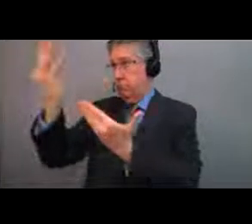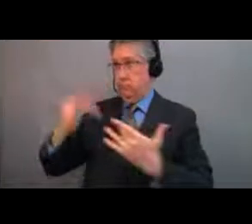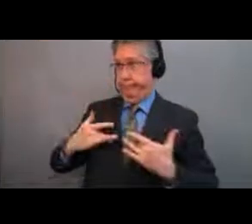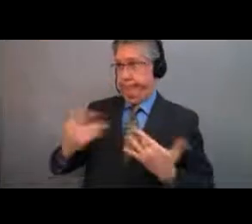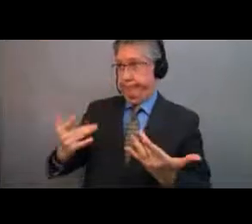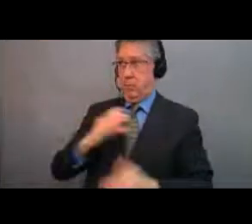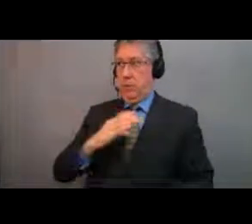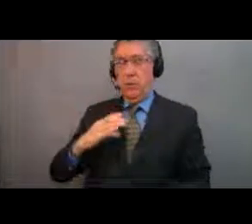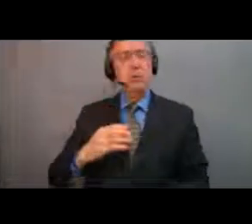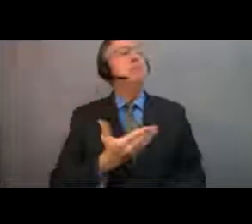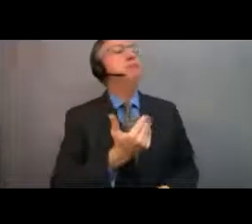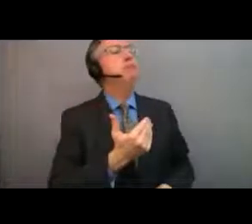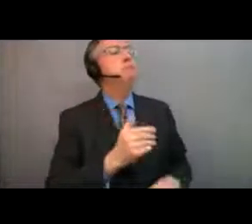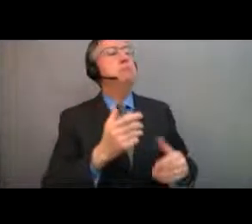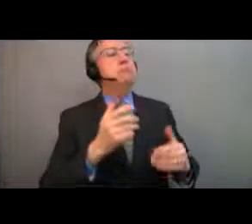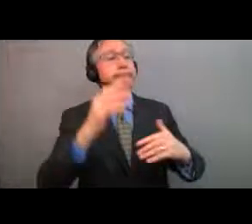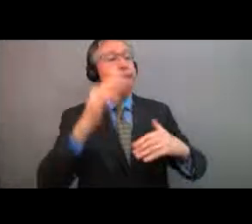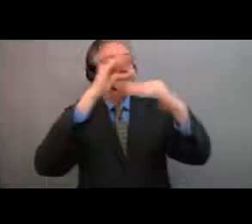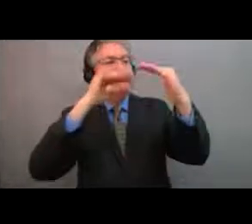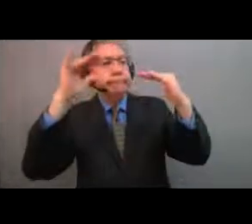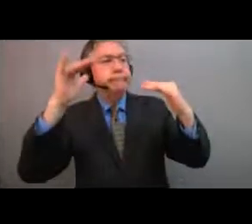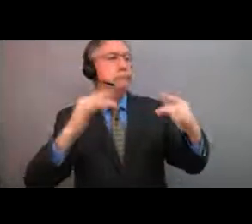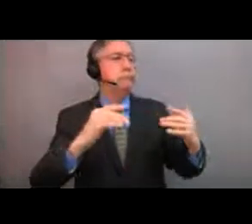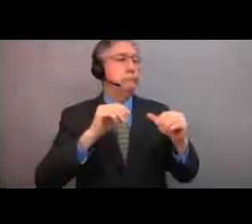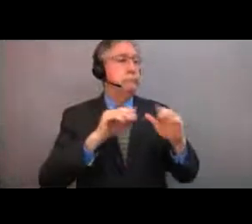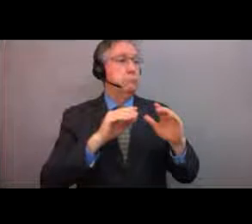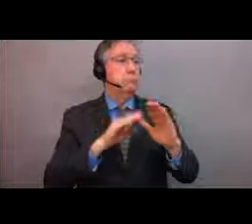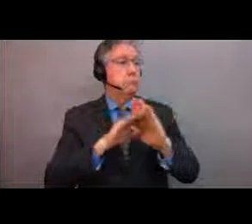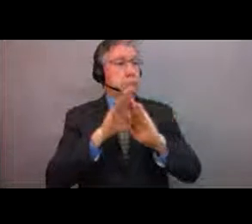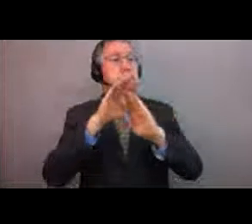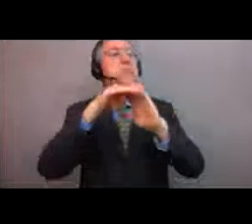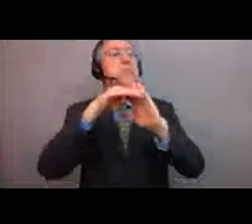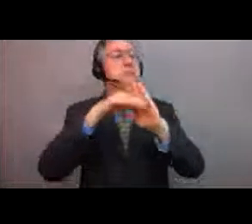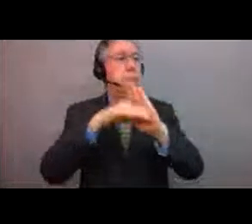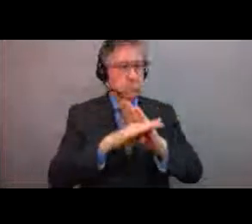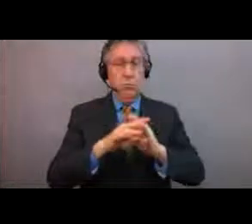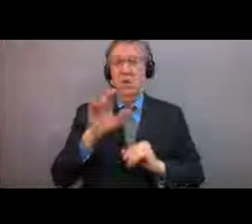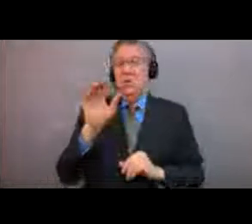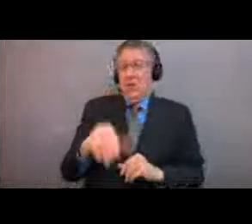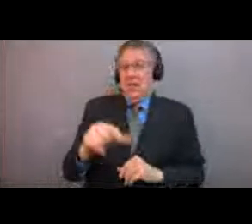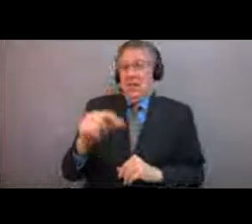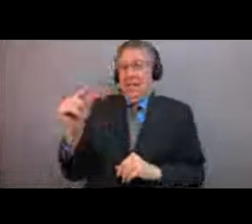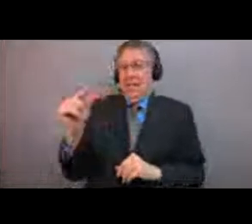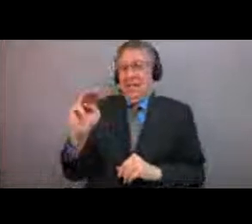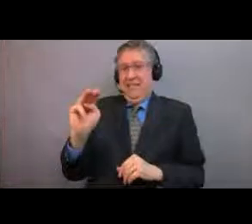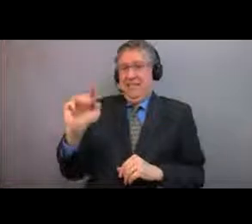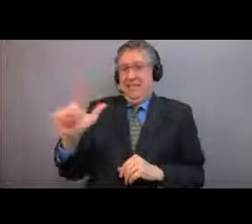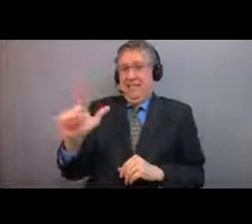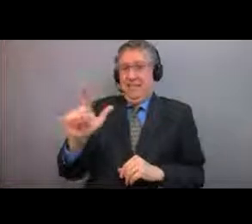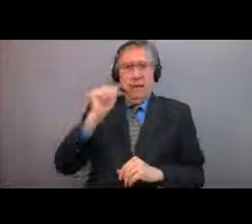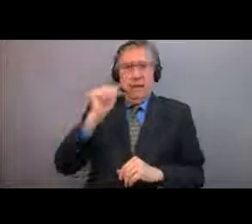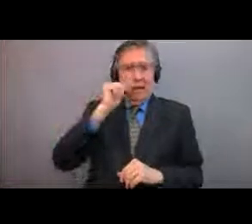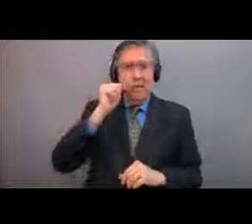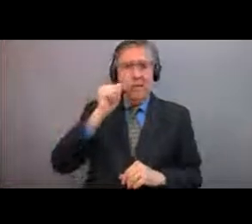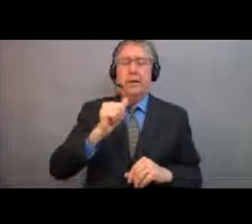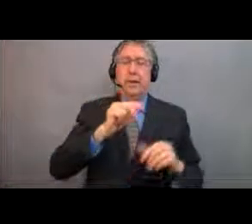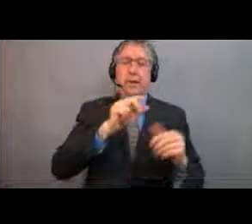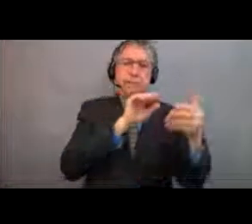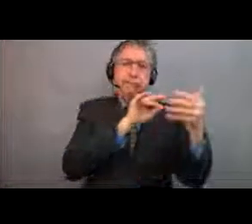you'll find instruments chugging away at GML with a number of those co-authors listed on the paper, measuring air samples,